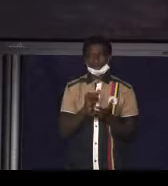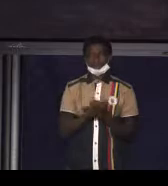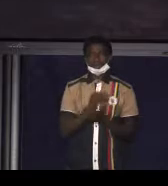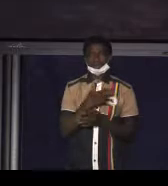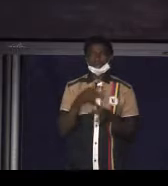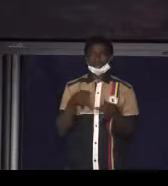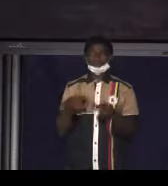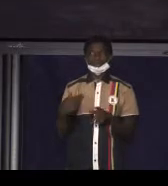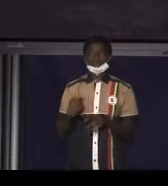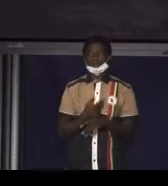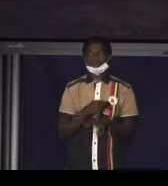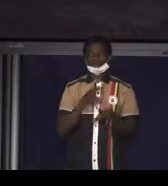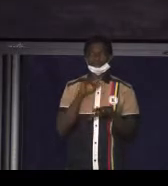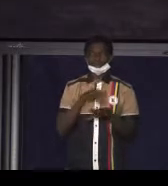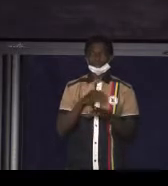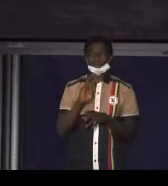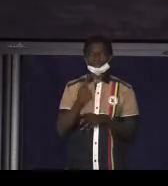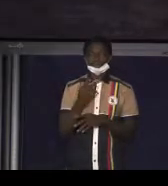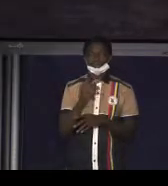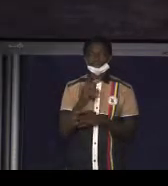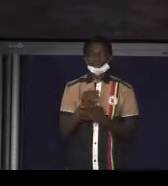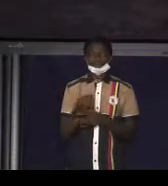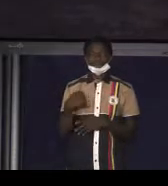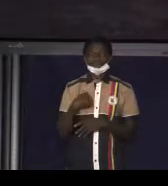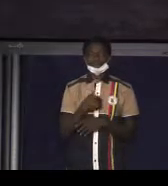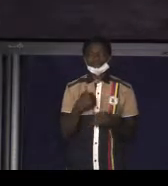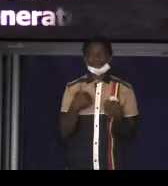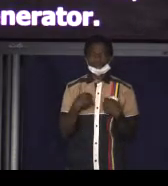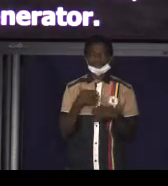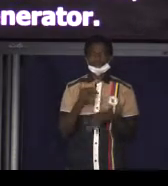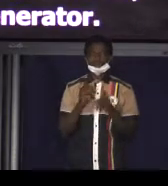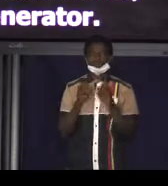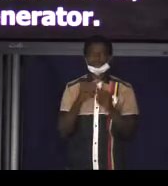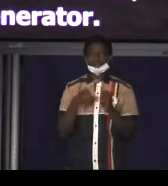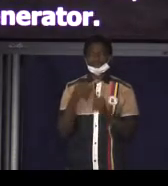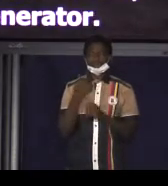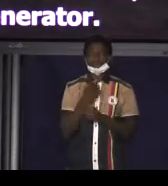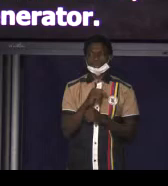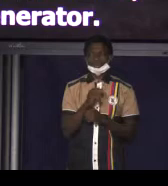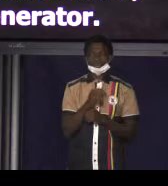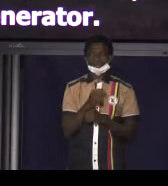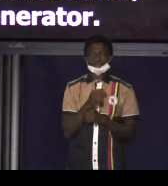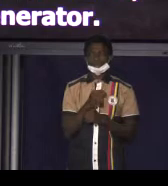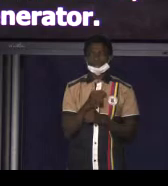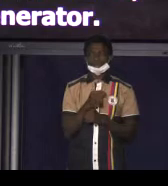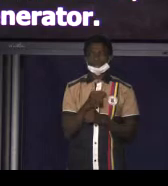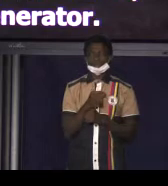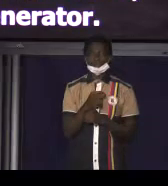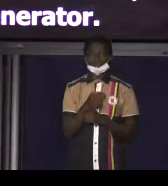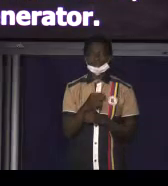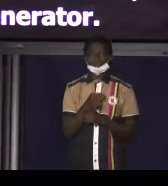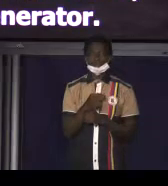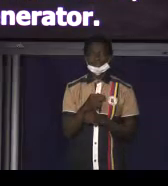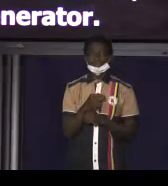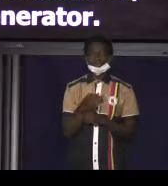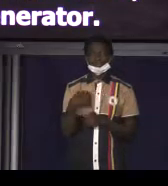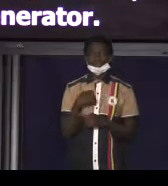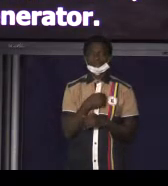that. And then let's look at the second one. You know, we have talked about direct current. Now we want to talk